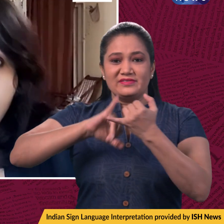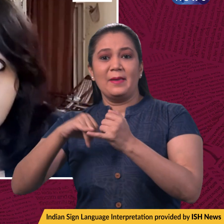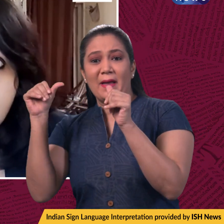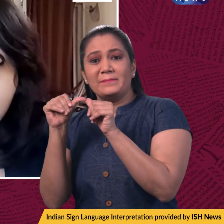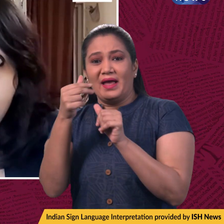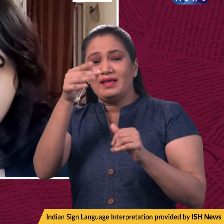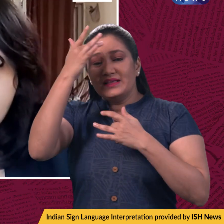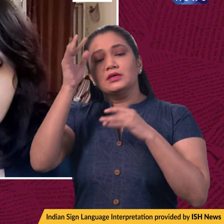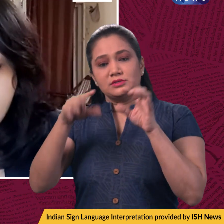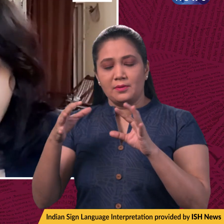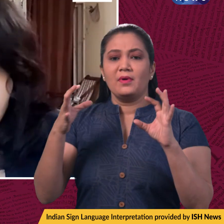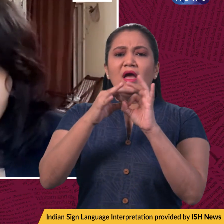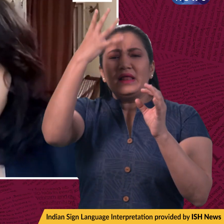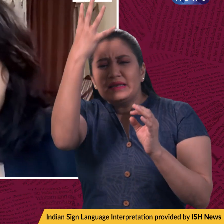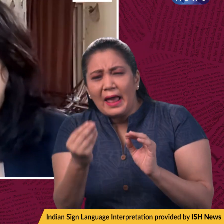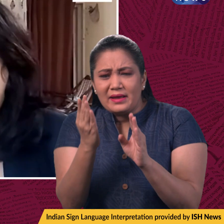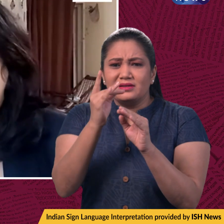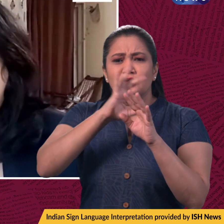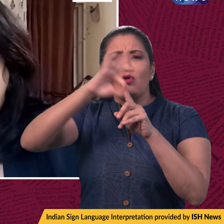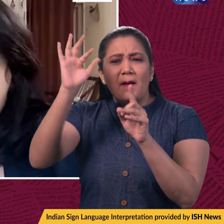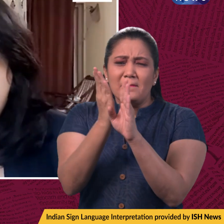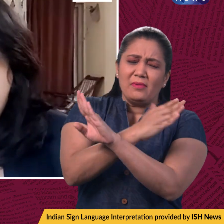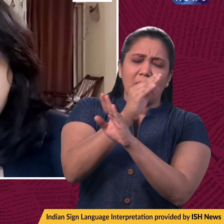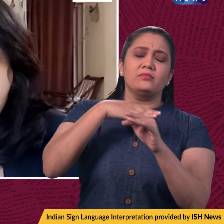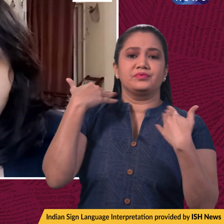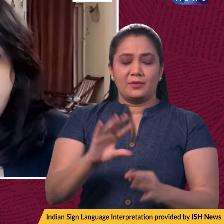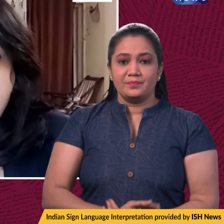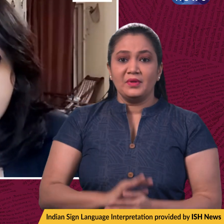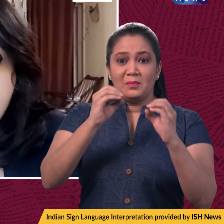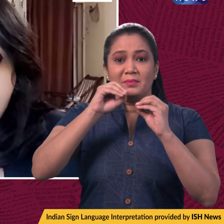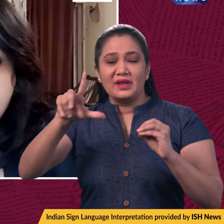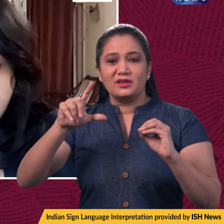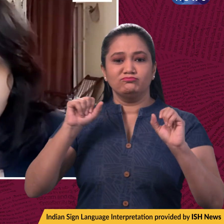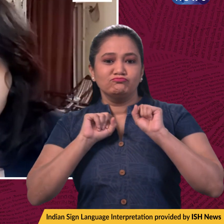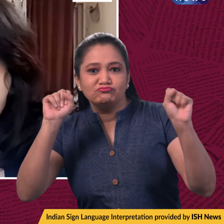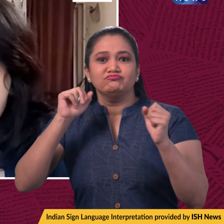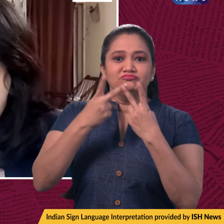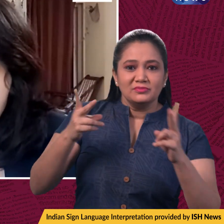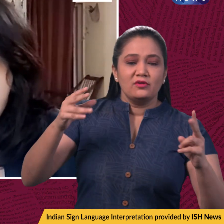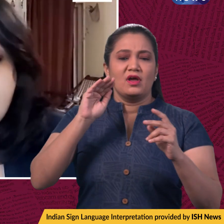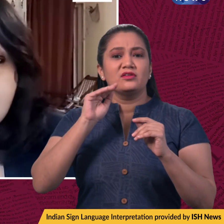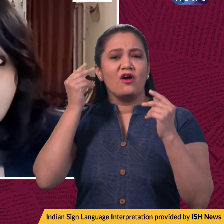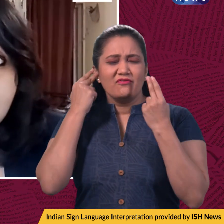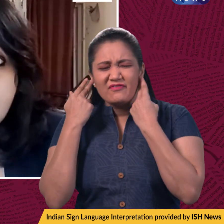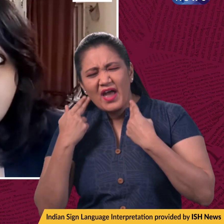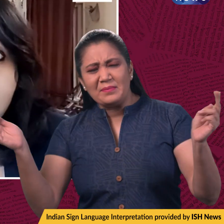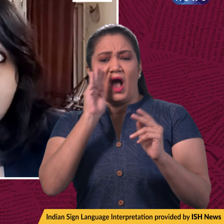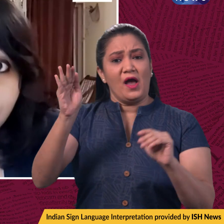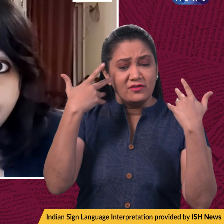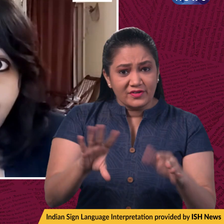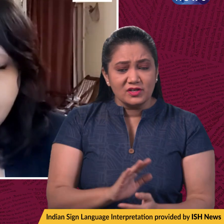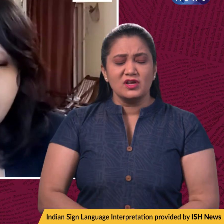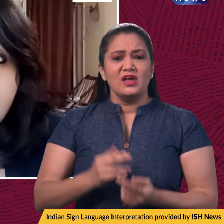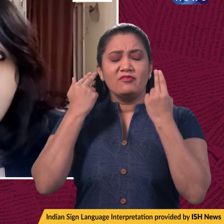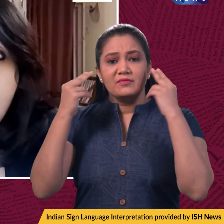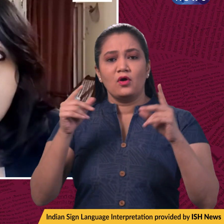apnea shortly before midnight, end quote. Now, Bappi Lahiri popularized disco music in India in the 80s and 90s and was